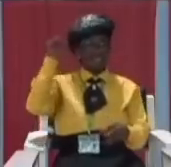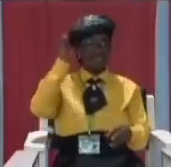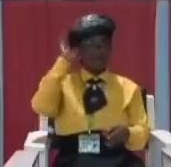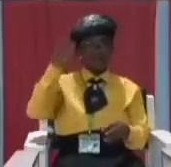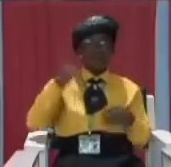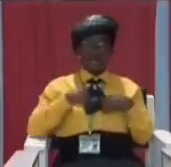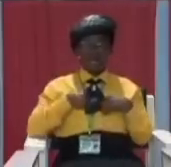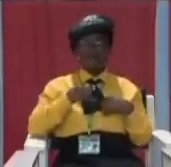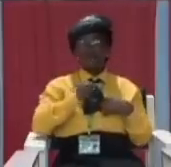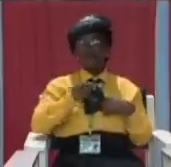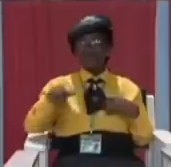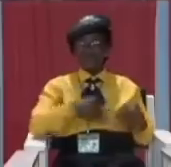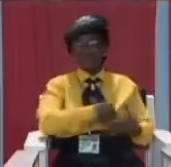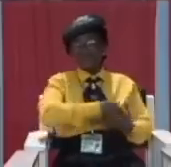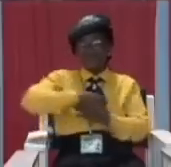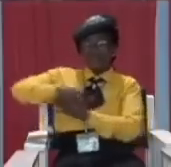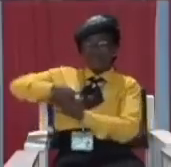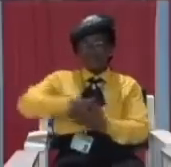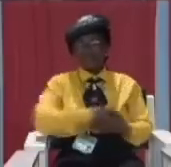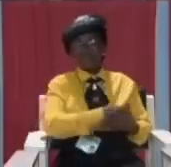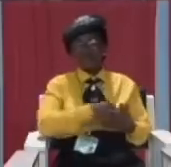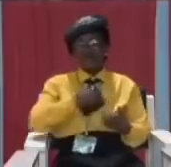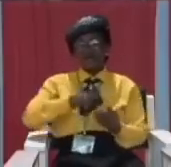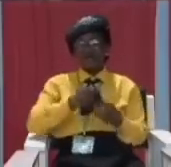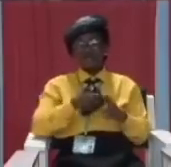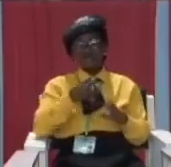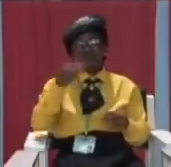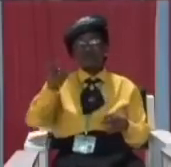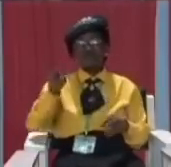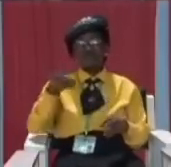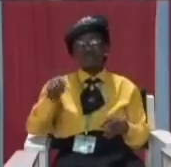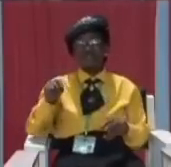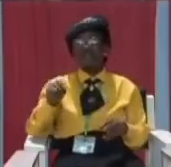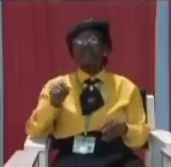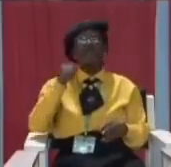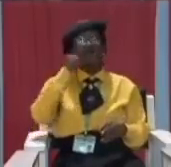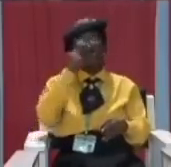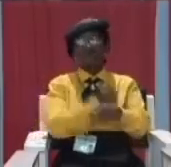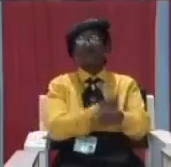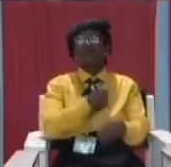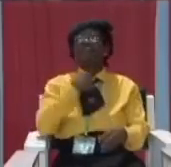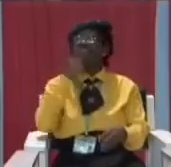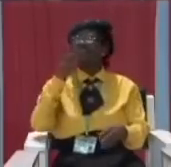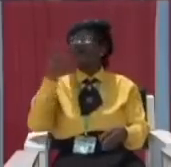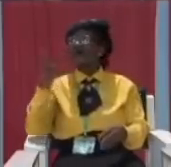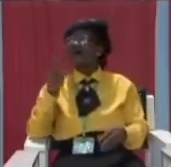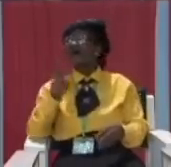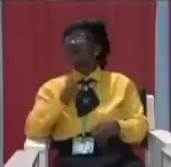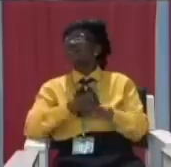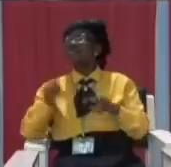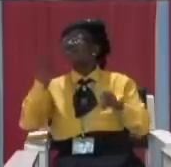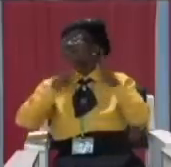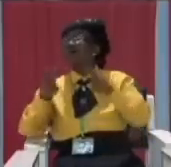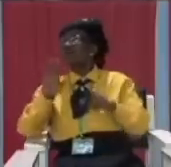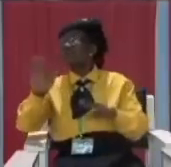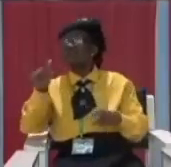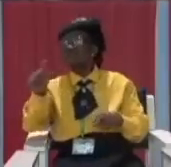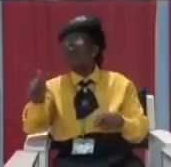Relatives of the husband told her, stop worrying yourself. Your wife has no womb.